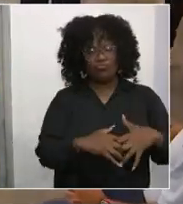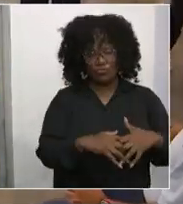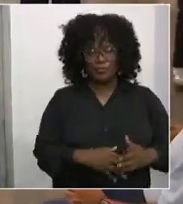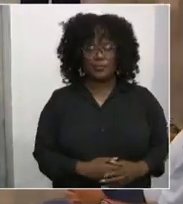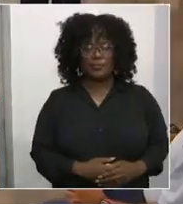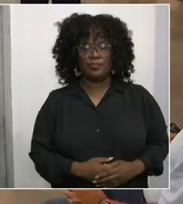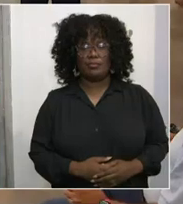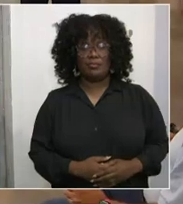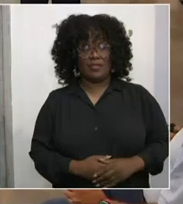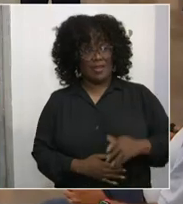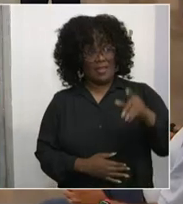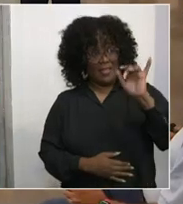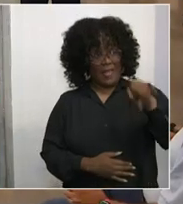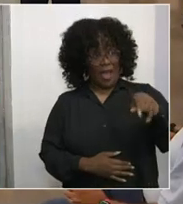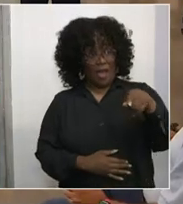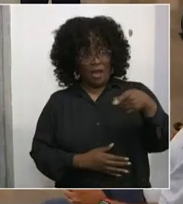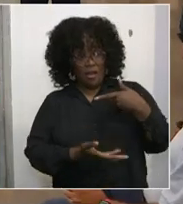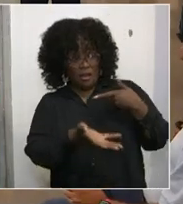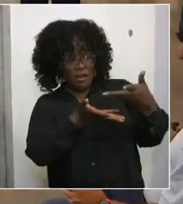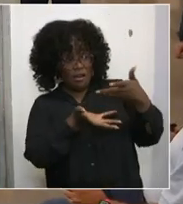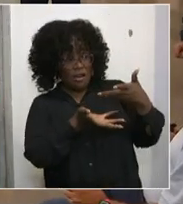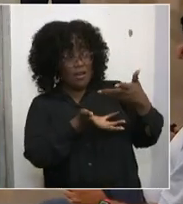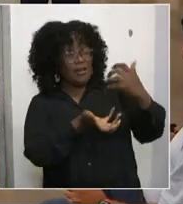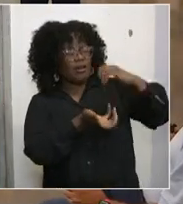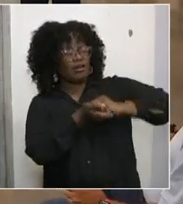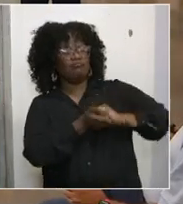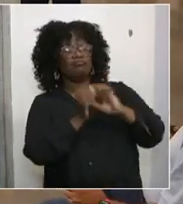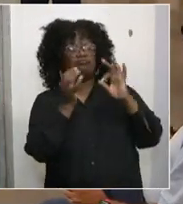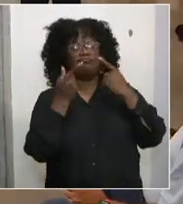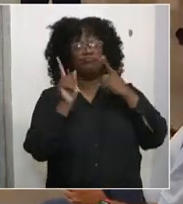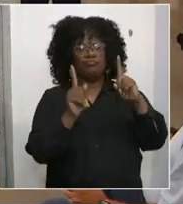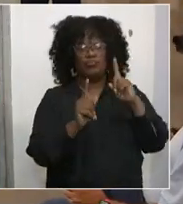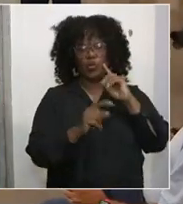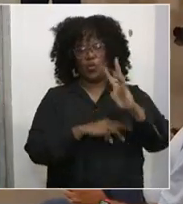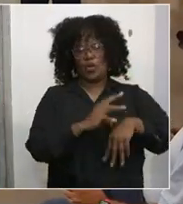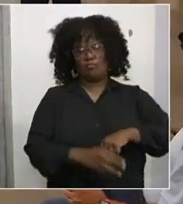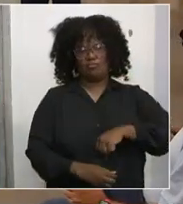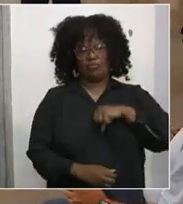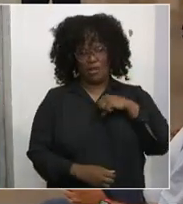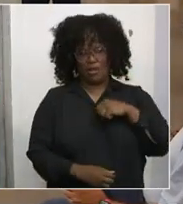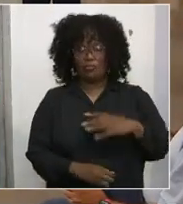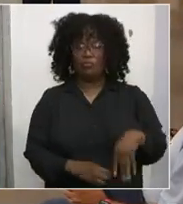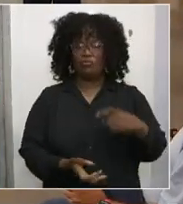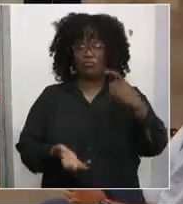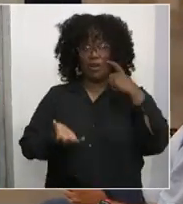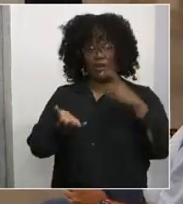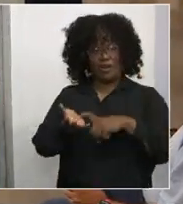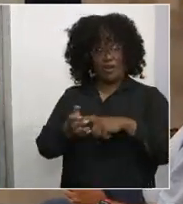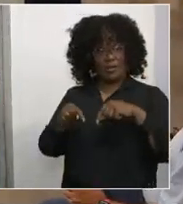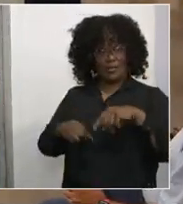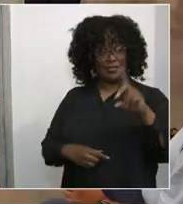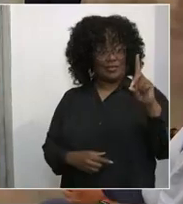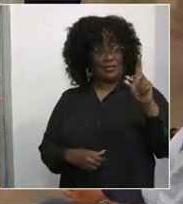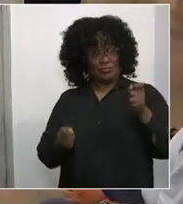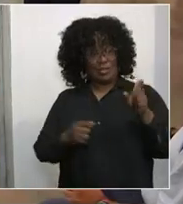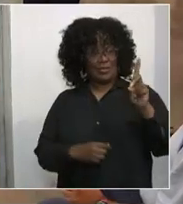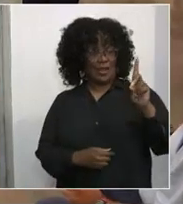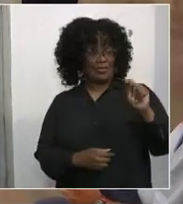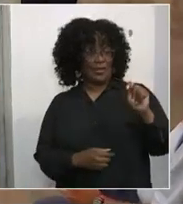in WorldPride, Jaron Price, who is the director of the Downtown DC Bid.